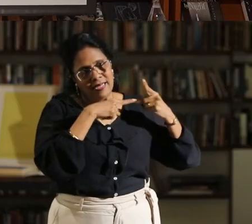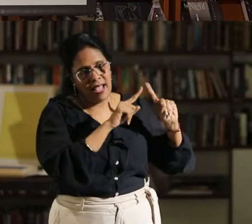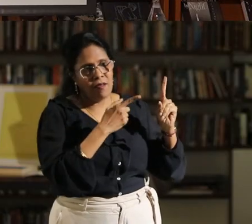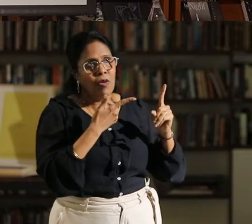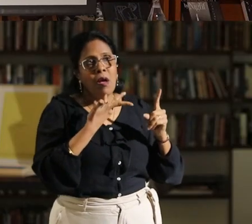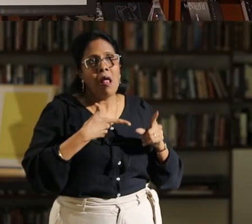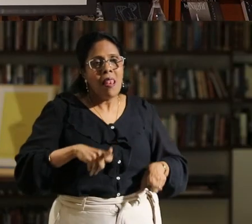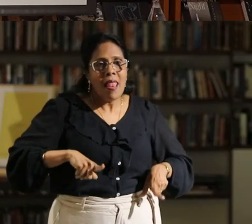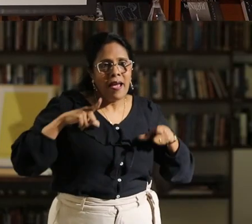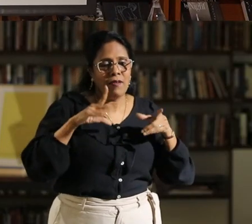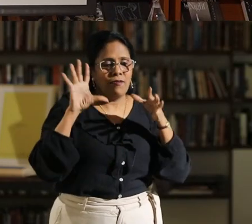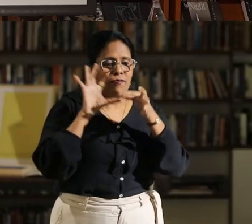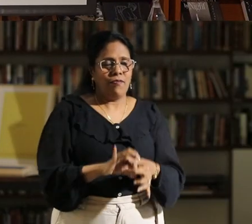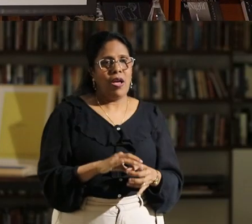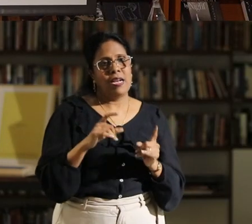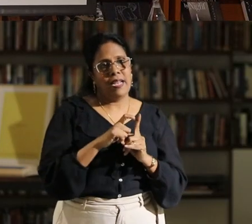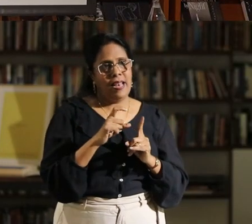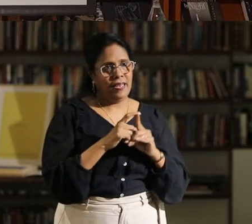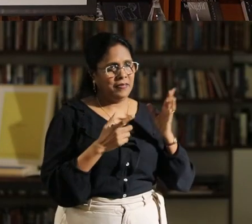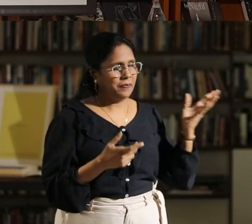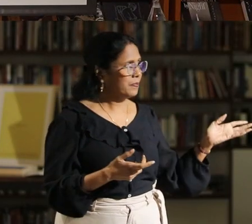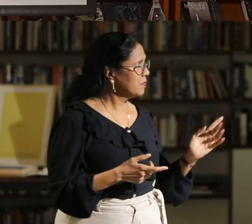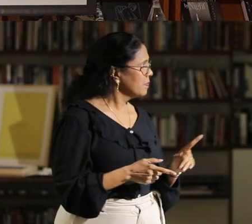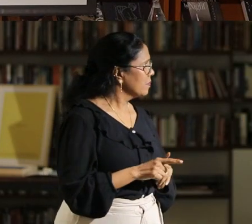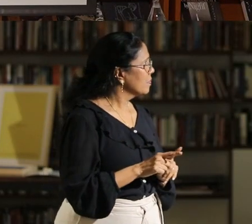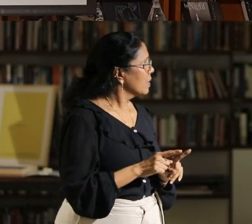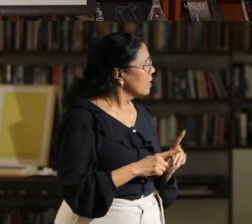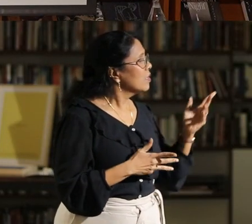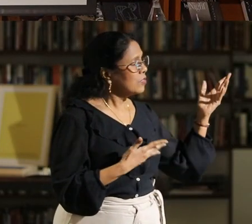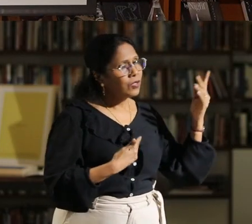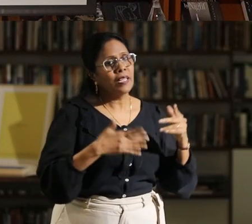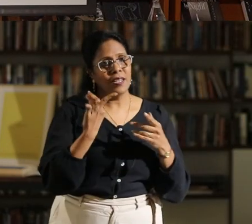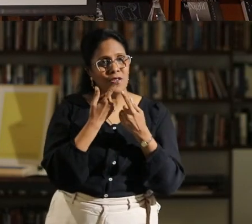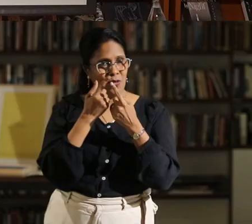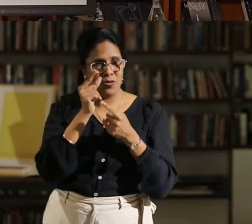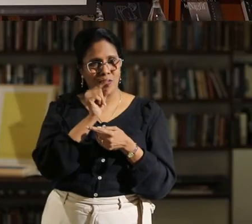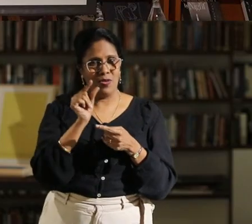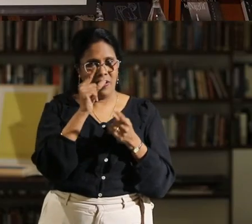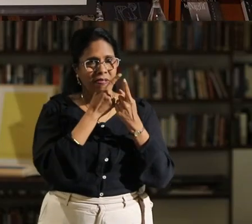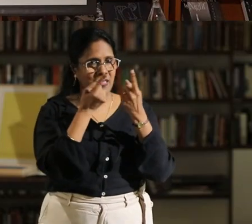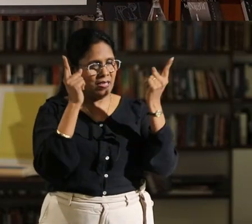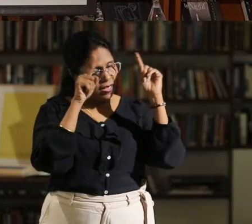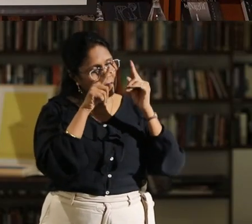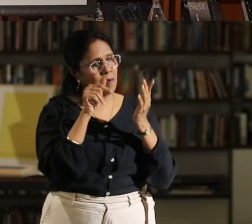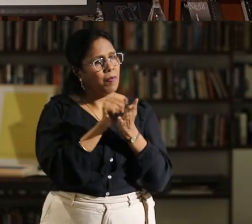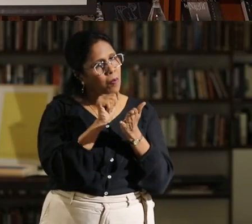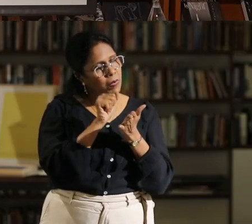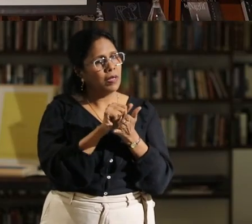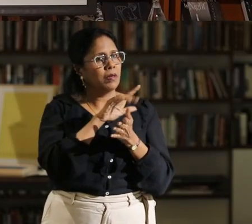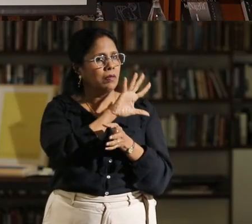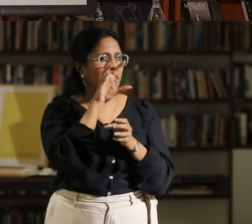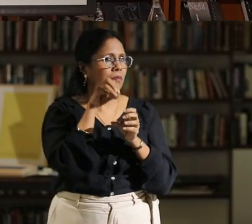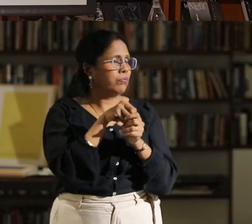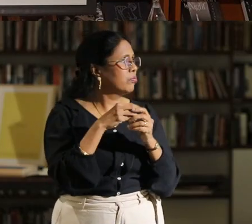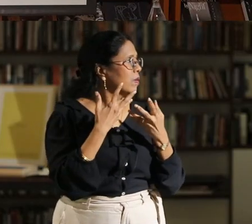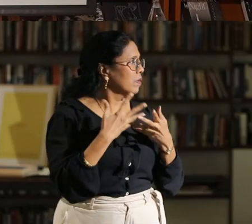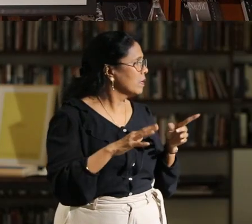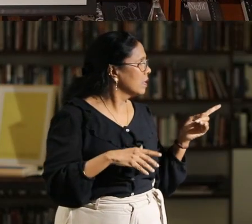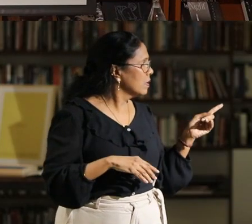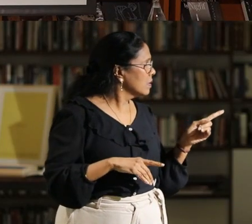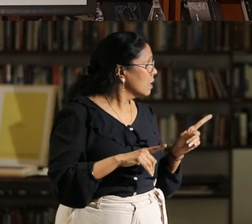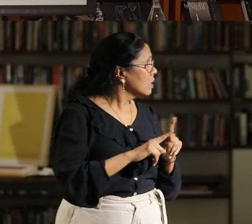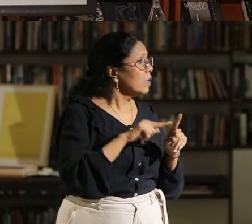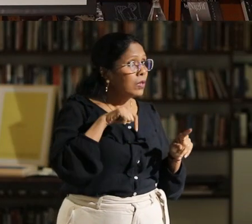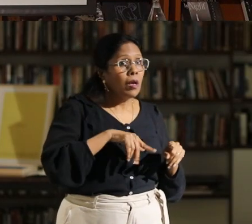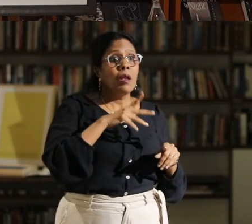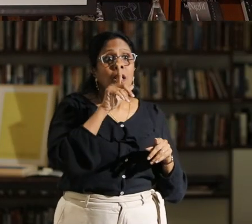this thing we brought out as part of Ambedkar University's publication. And then when Simurg Center that